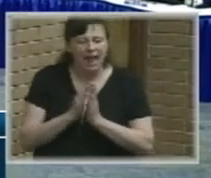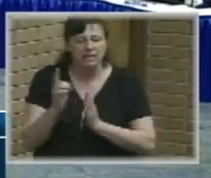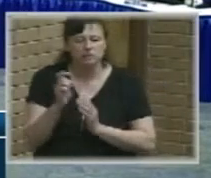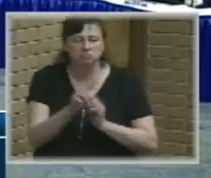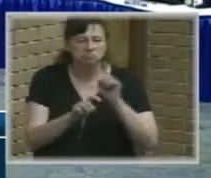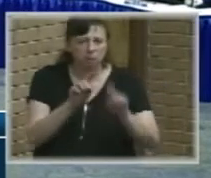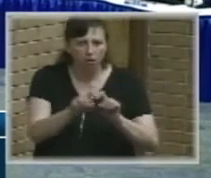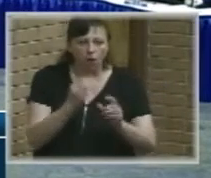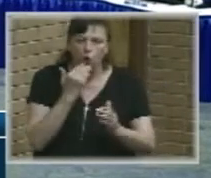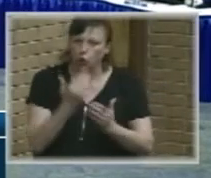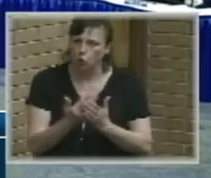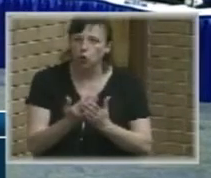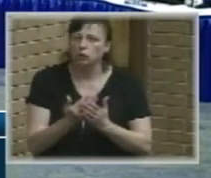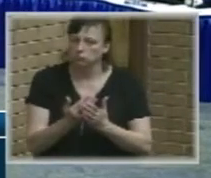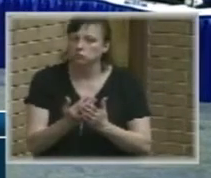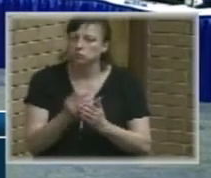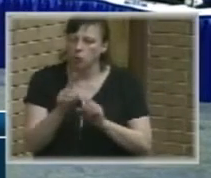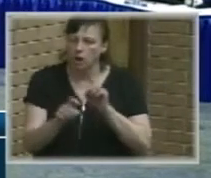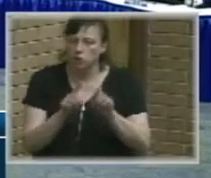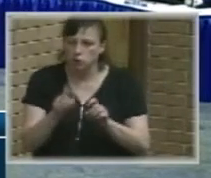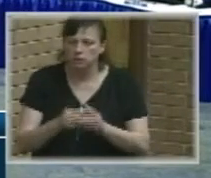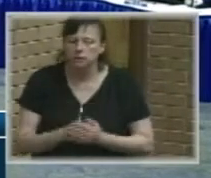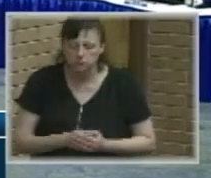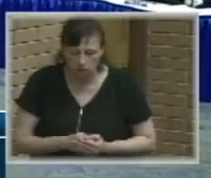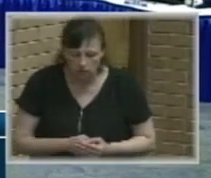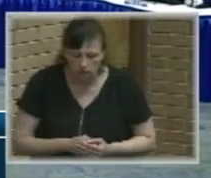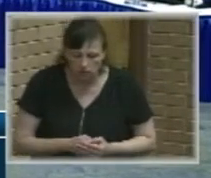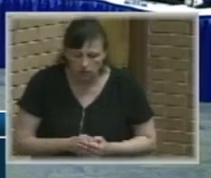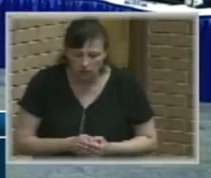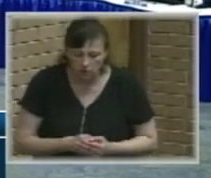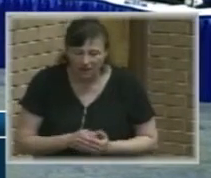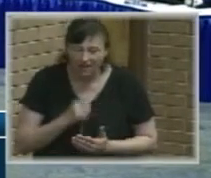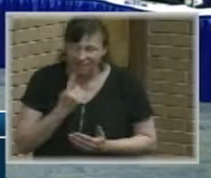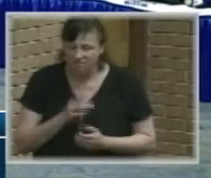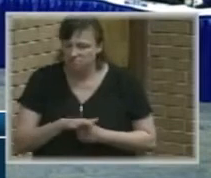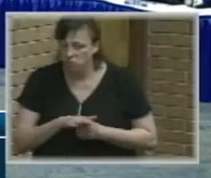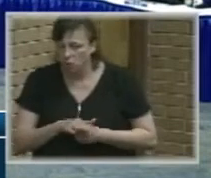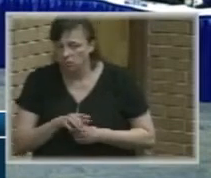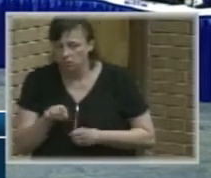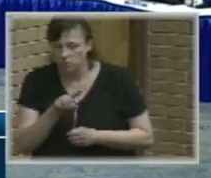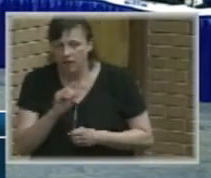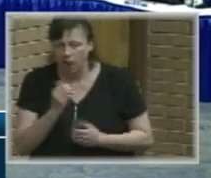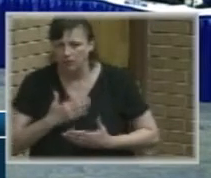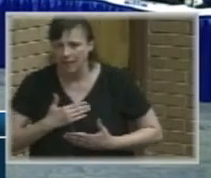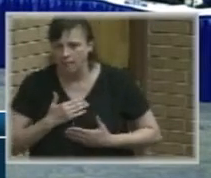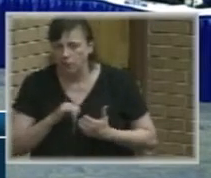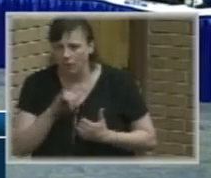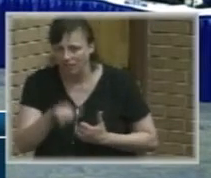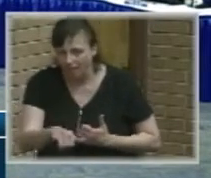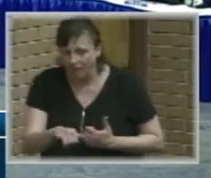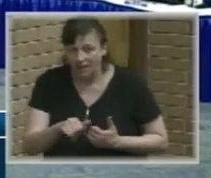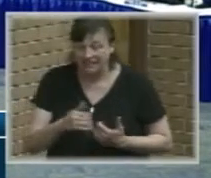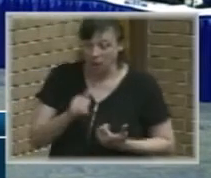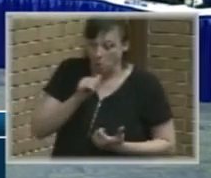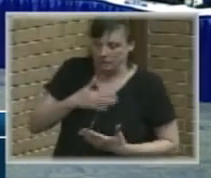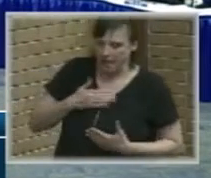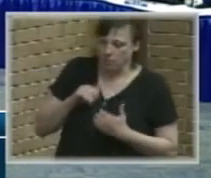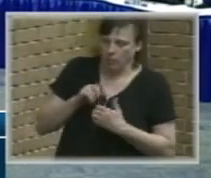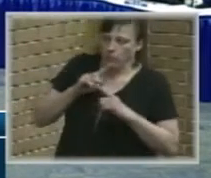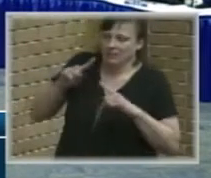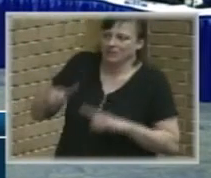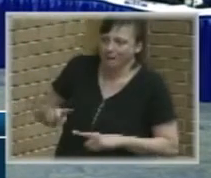questions. Mrs. Civiletti, they did press him a little bit, and I was happy with that. I wasn't happy with his response, but one